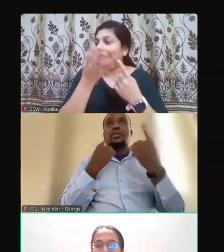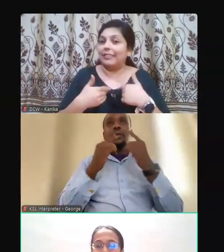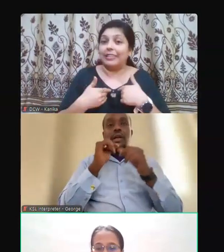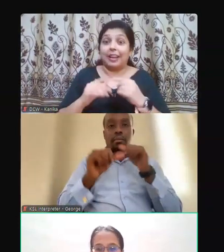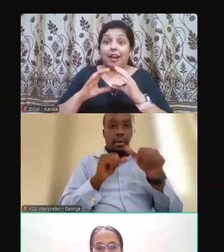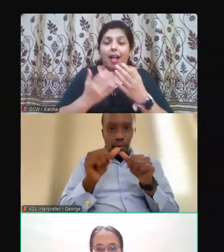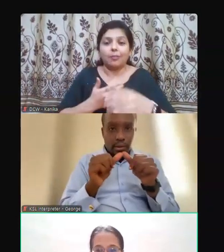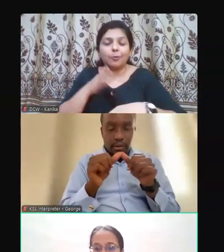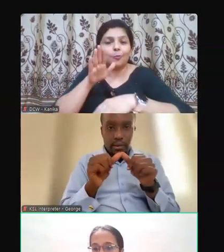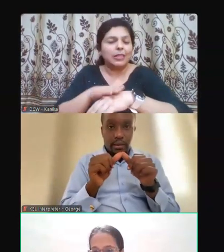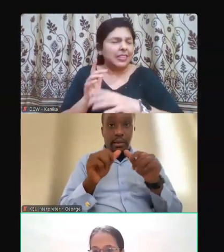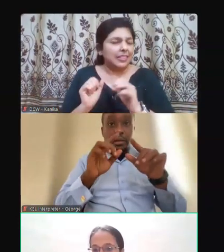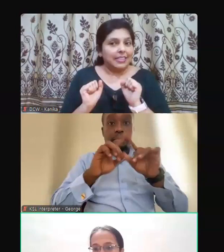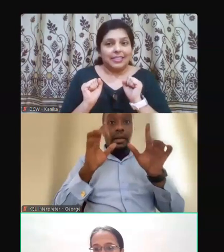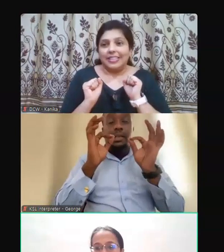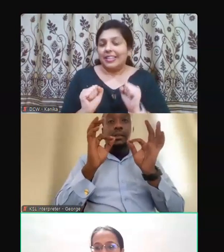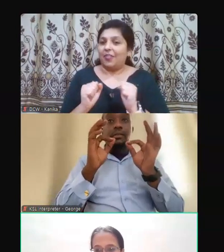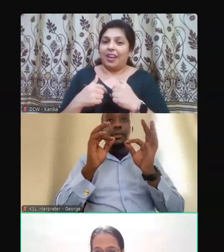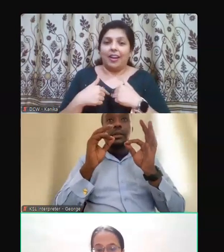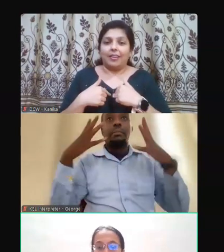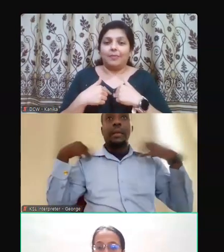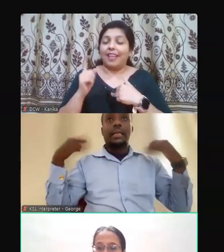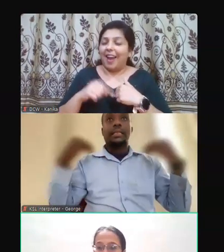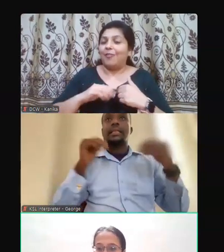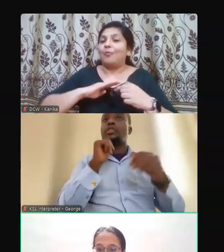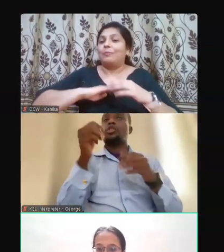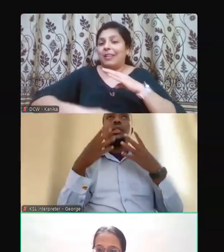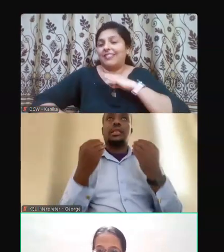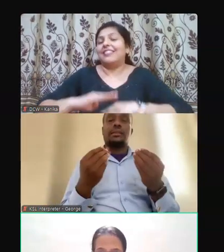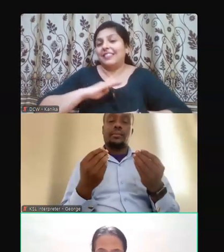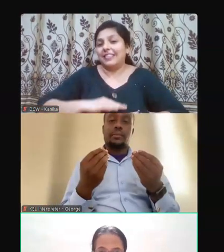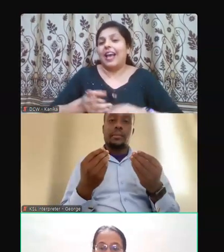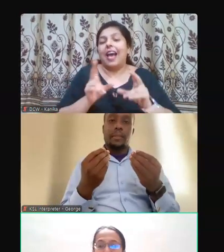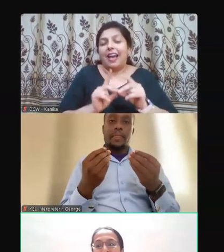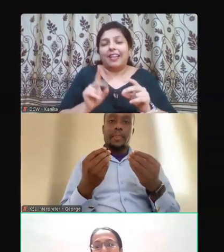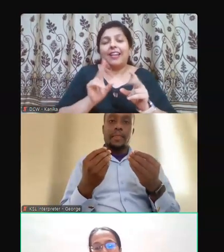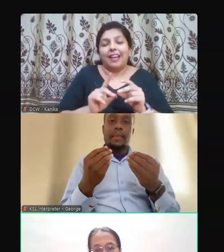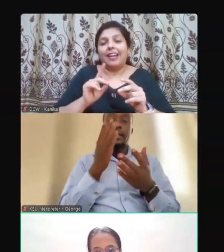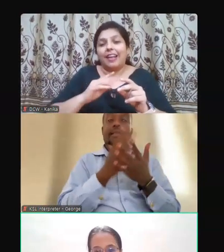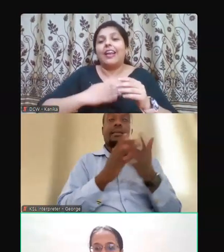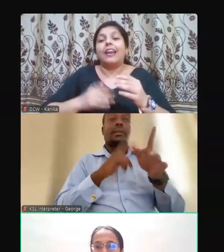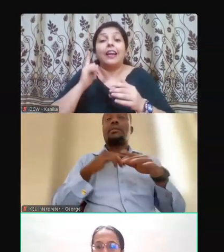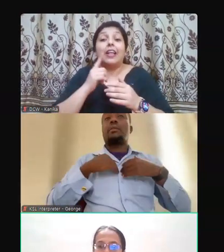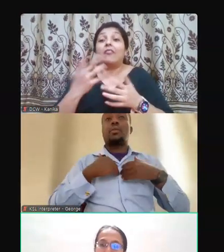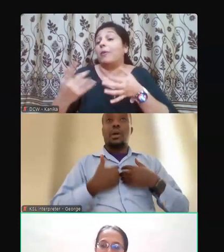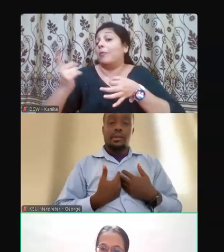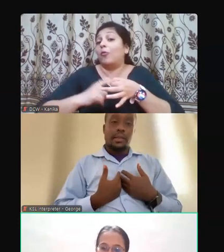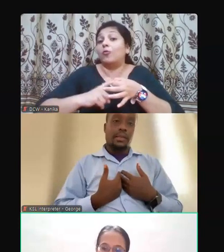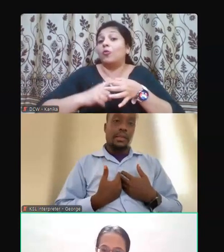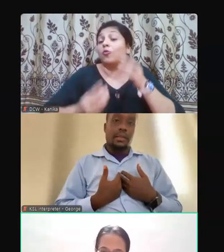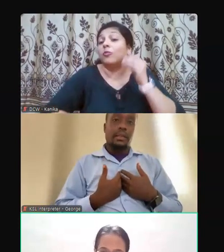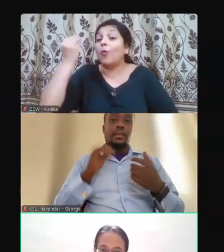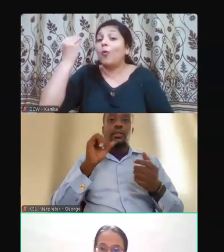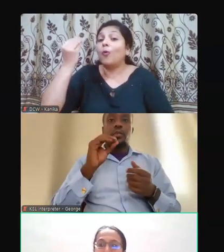get that into practice, it's not easy. Sometimes it is overwhelming, and sometimes it's tiring. So we have to be